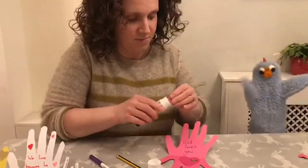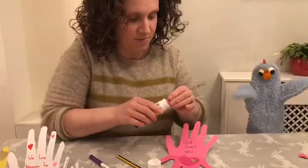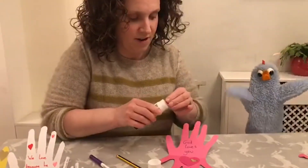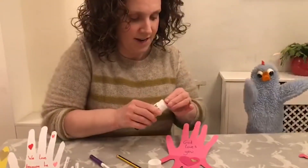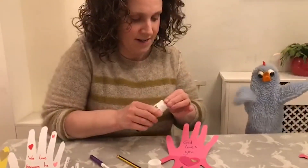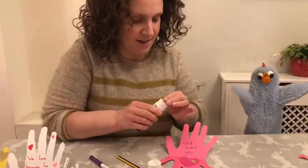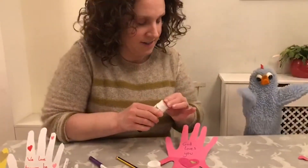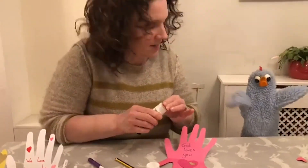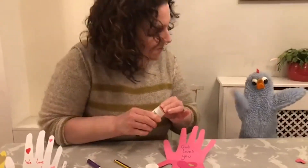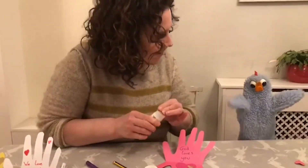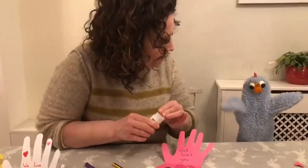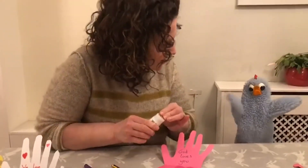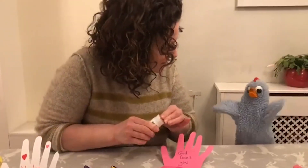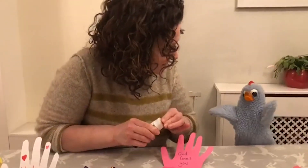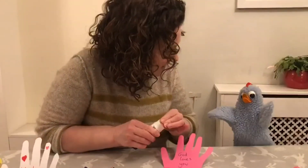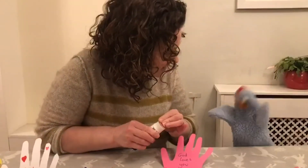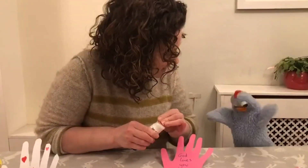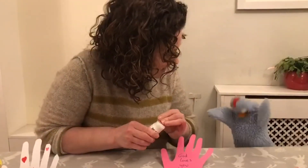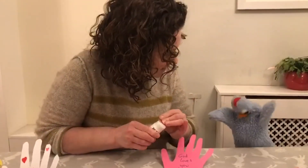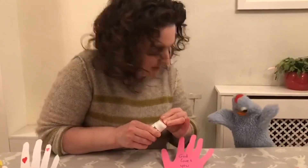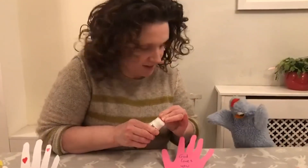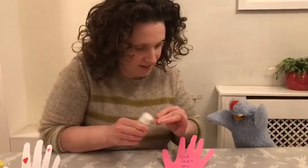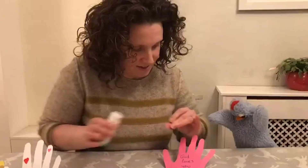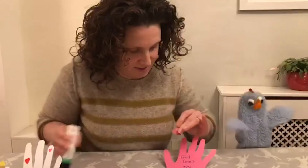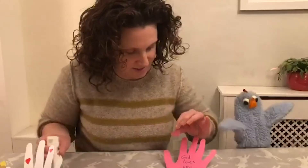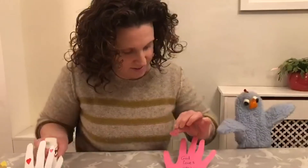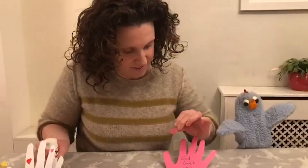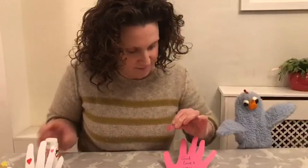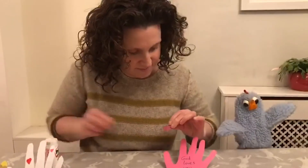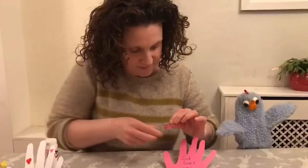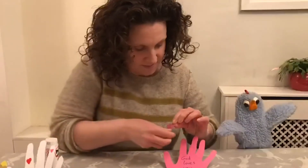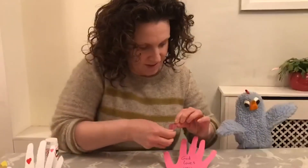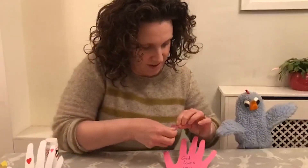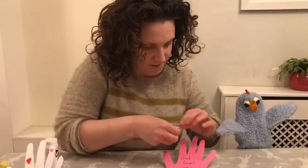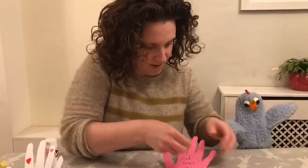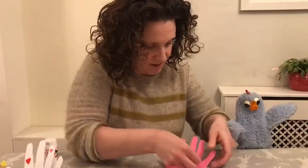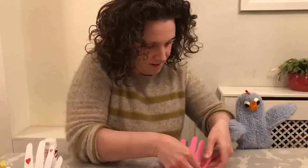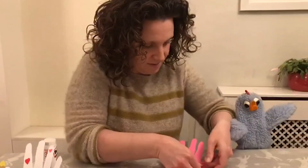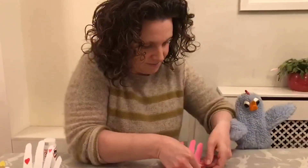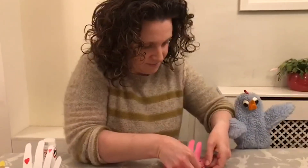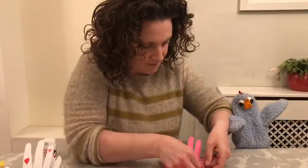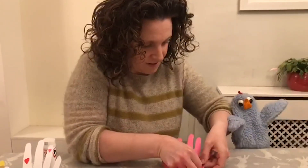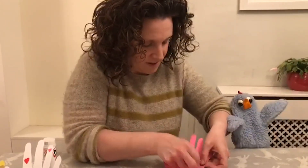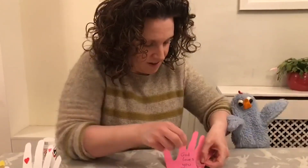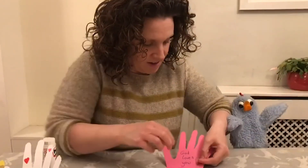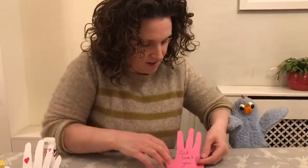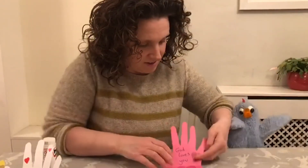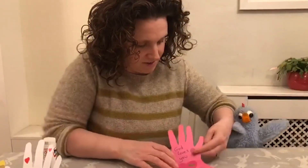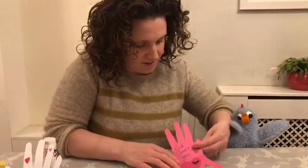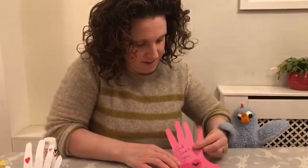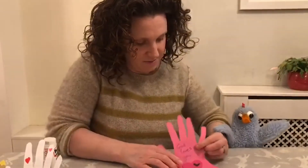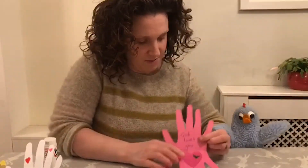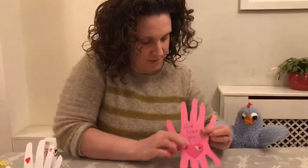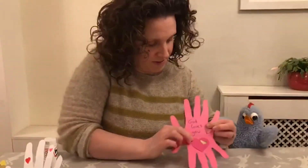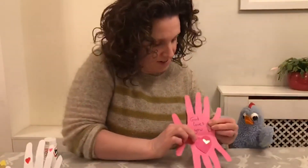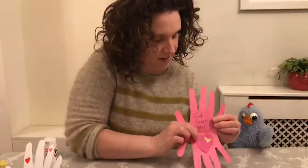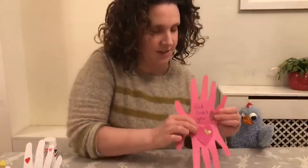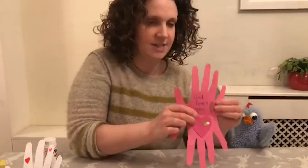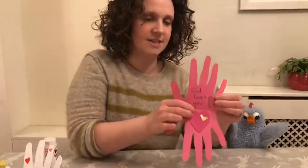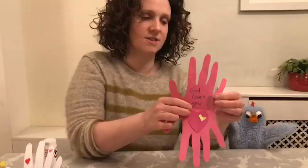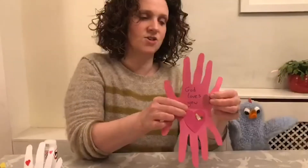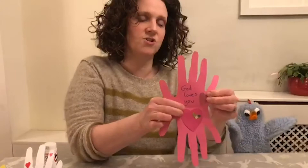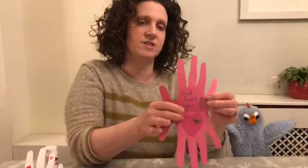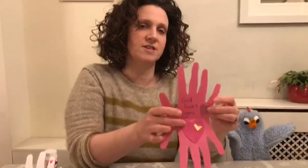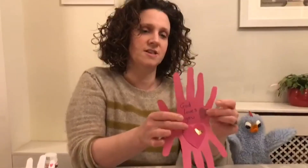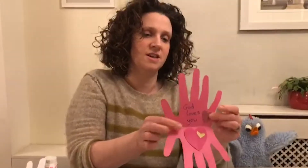more bright, and because it is Valentine's Day, isn't it? Yes. There we are. So this is one we've just done. So